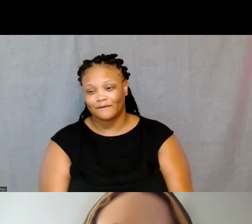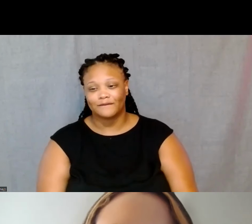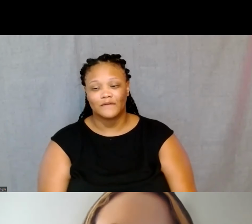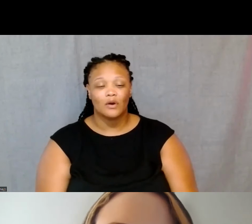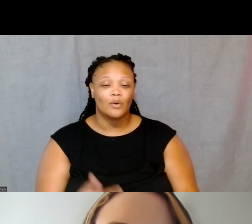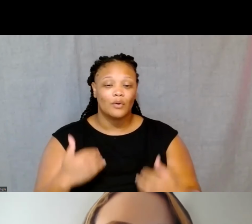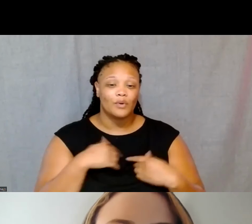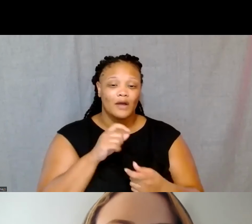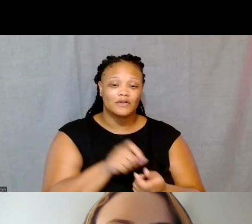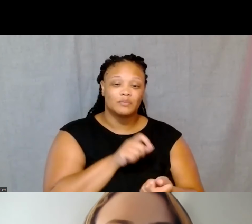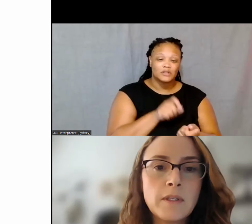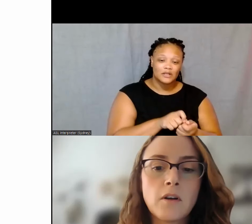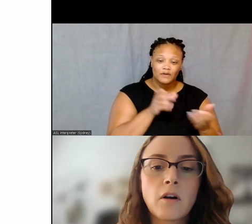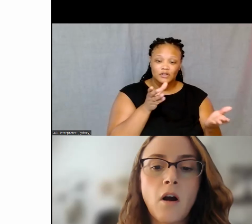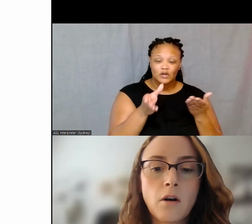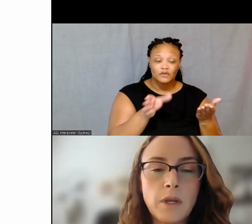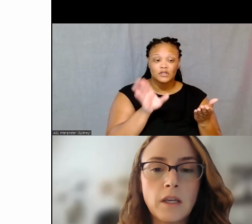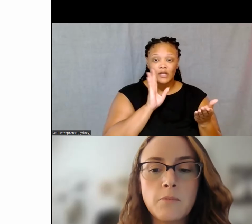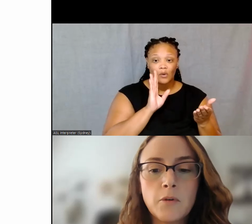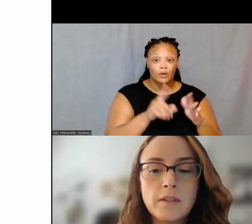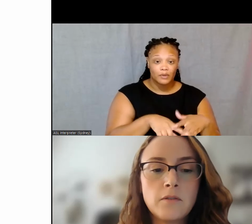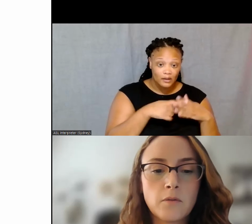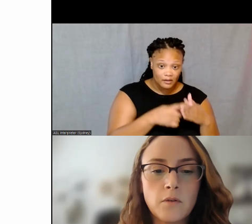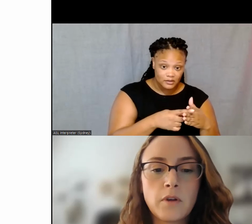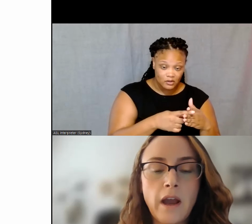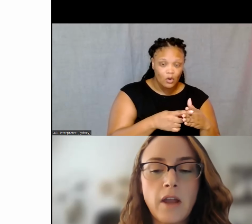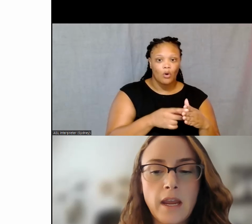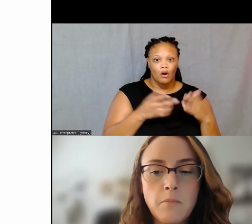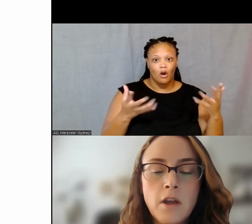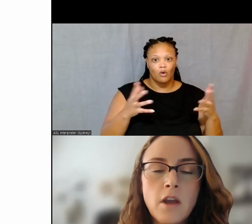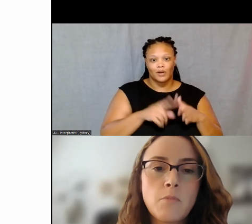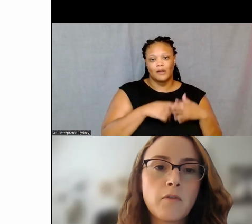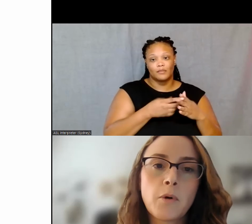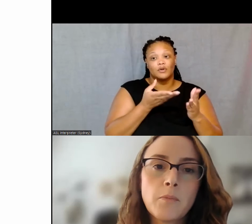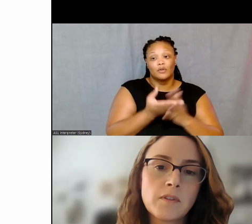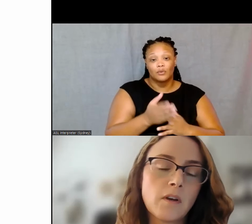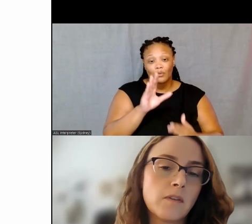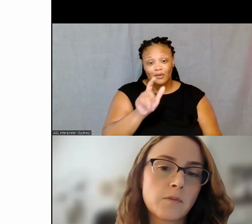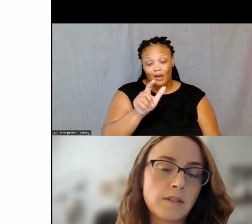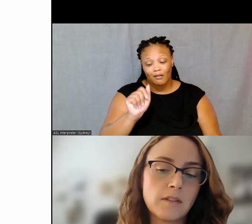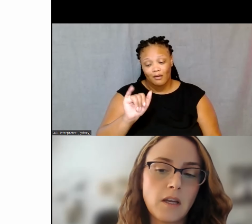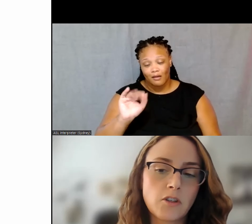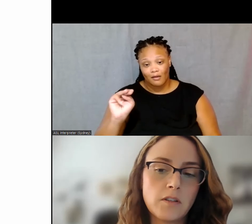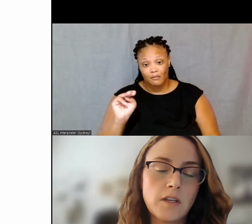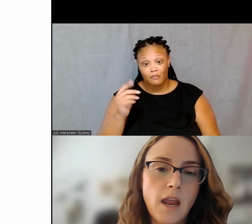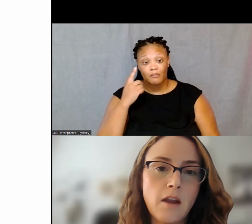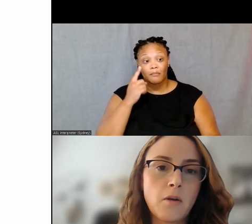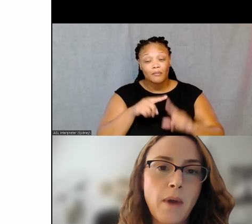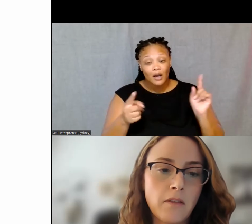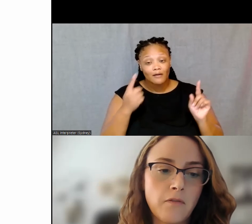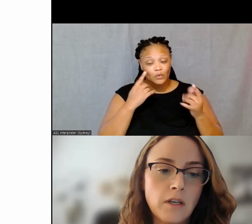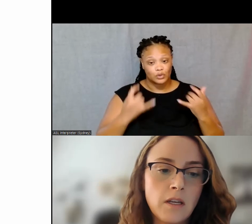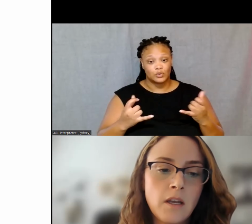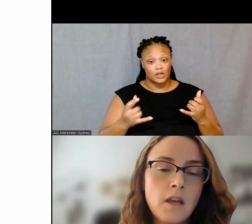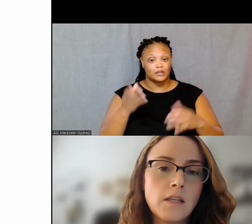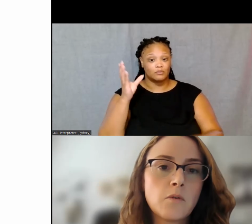and services that will be implemented or are being implemented through CalAIM, but for purposes of this presentation today on